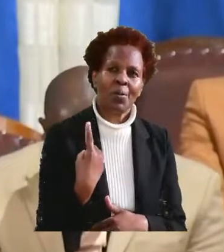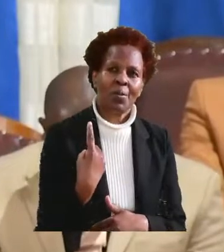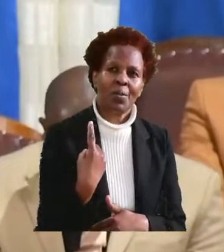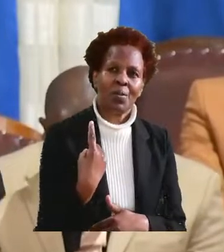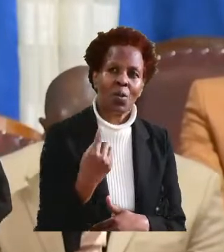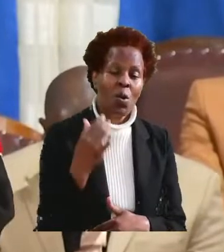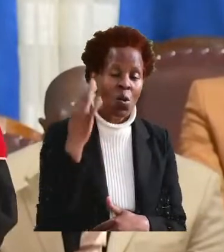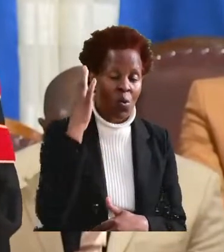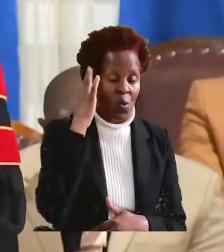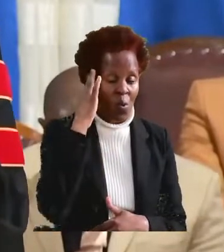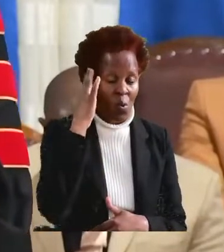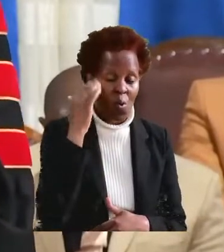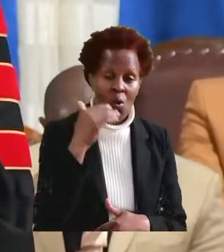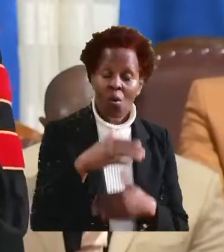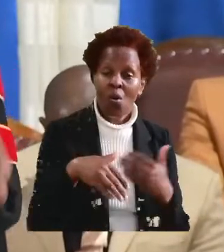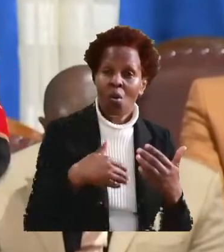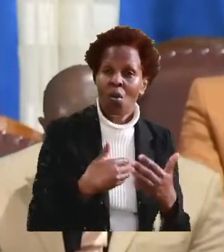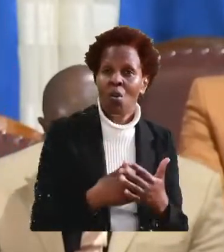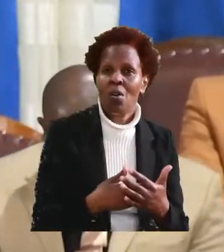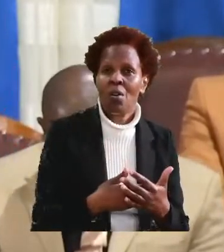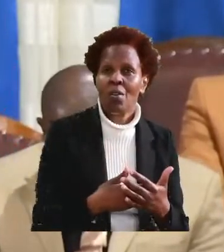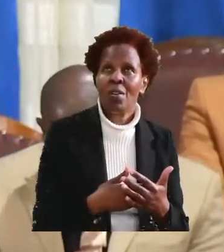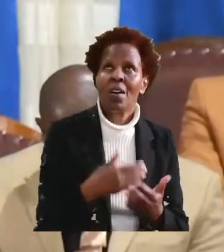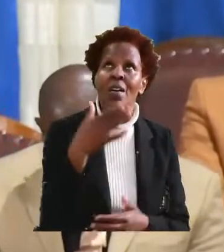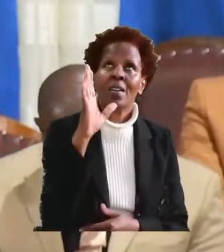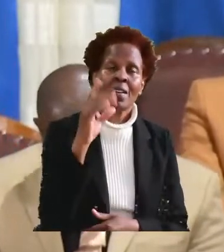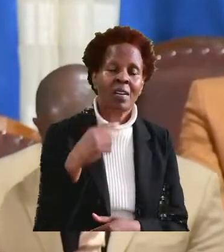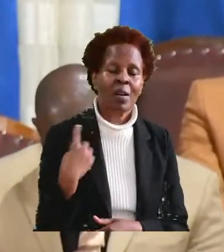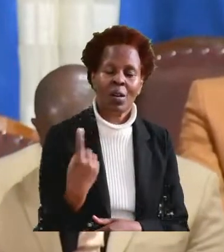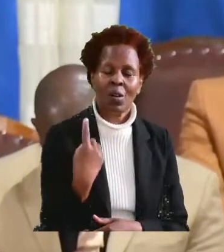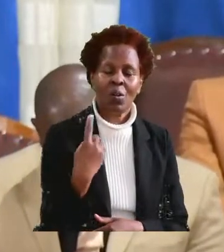know all about it. Father, along we will